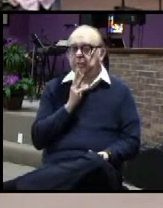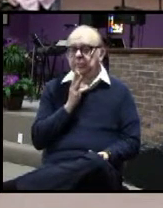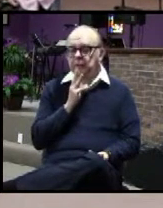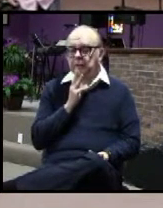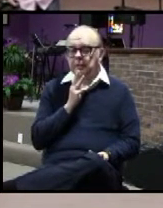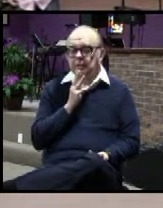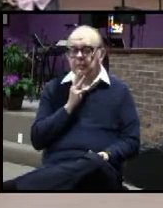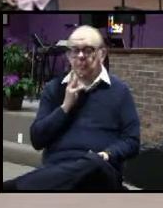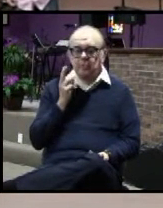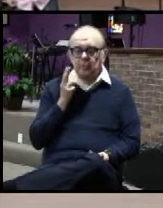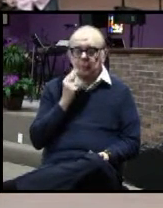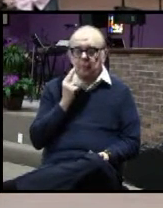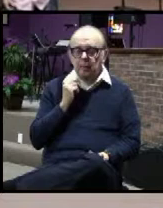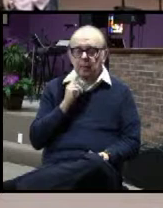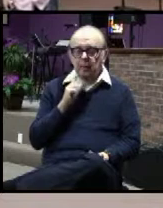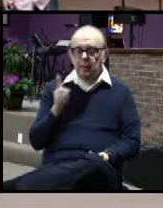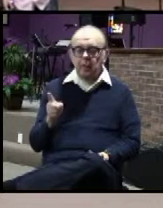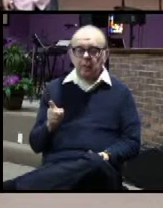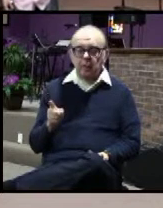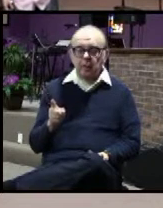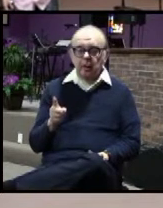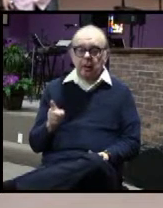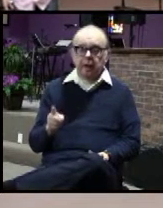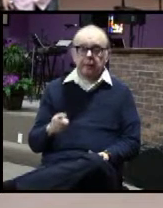Honey, I ain't going out there in a hurricane.